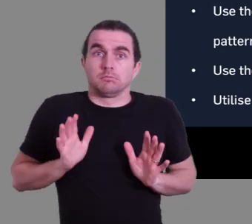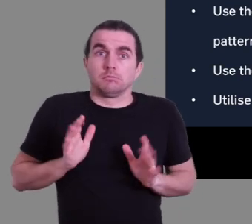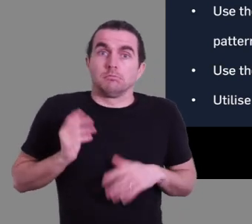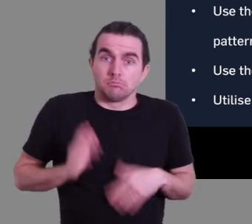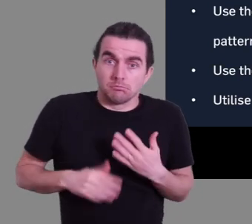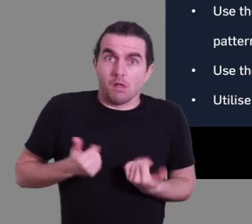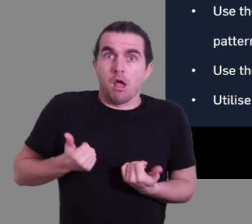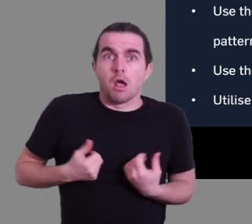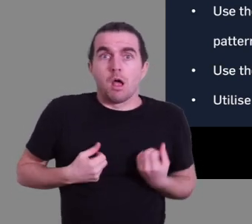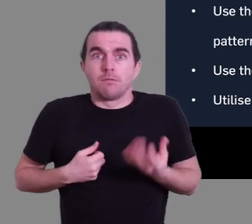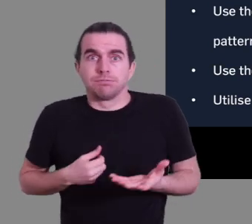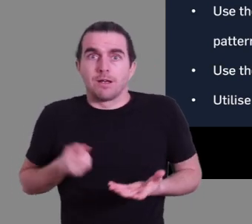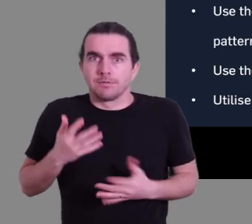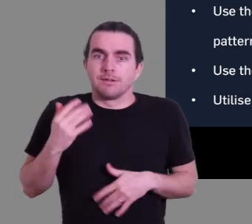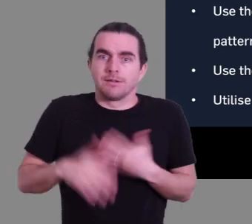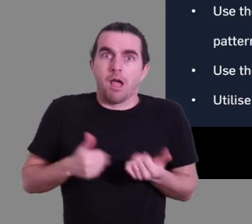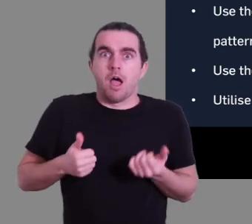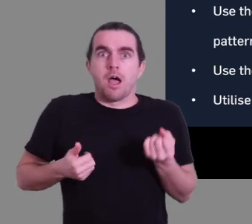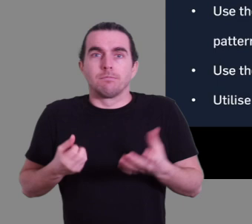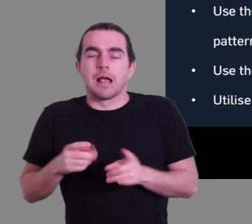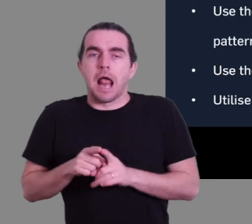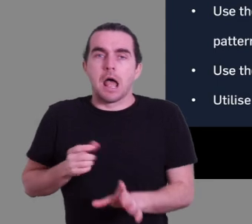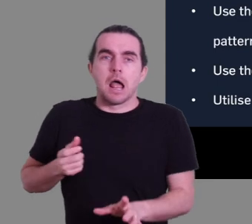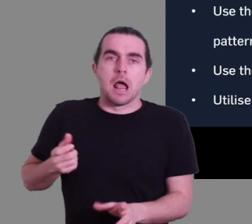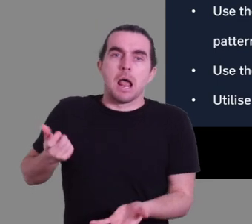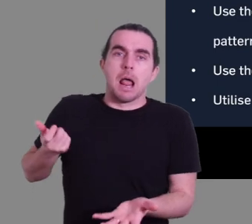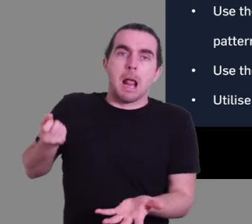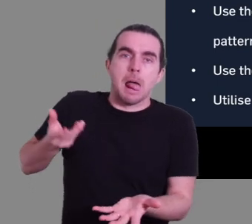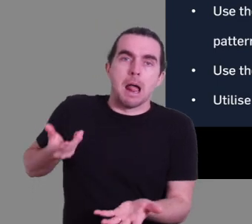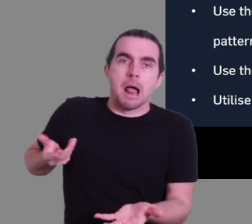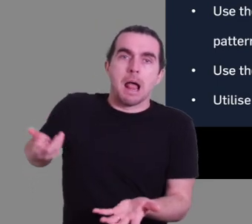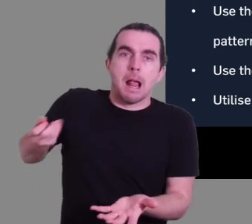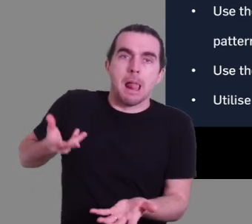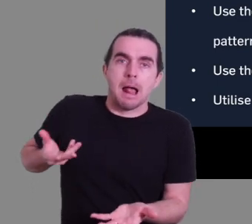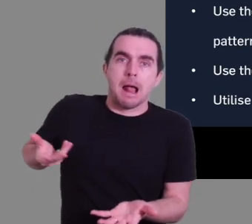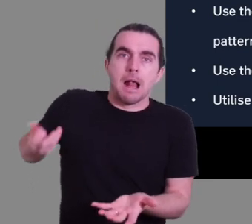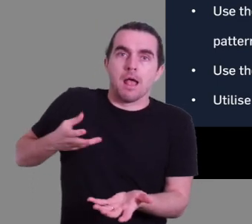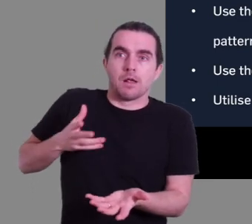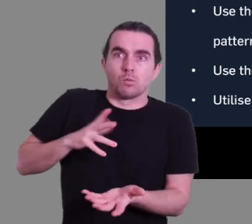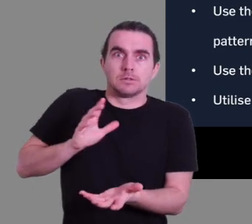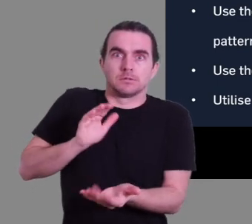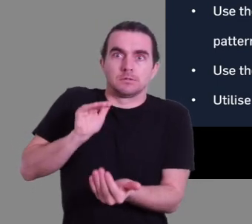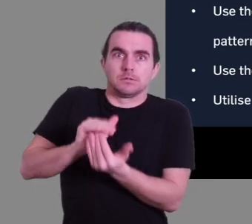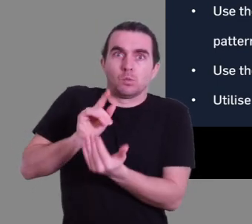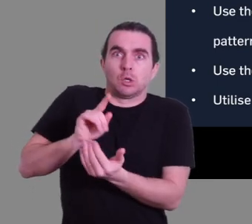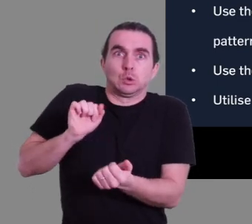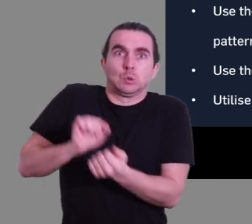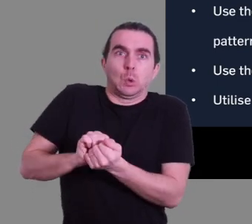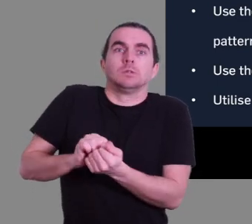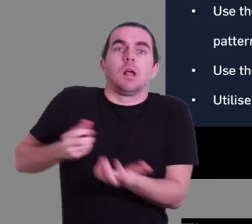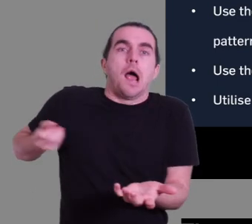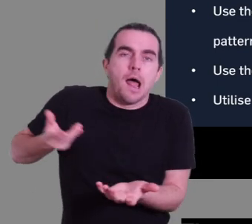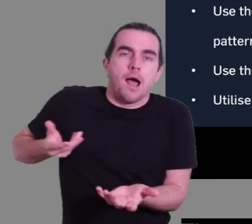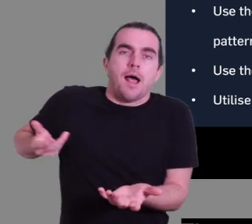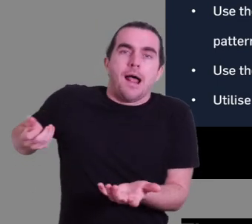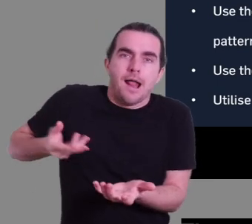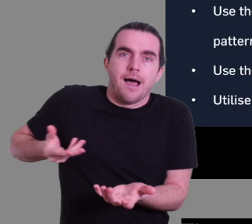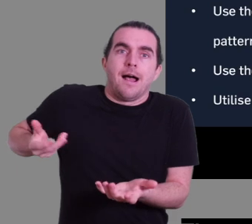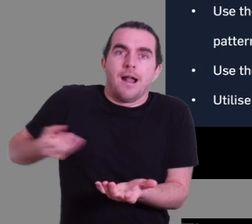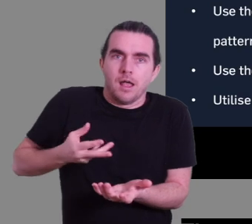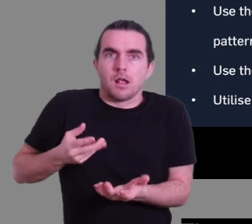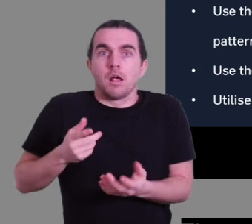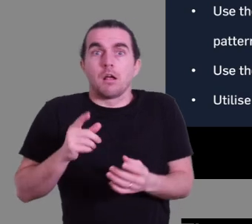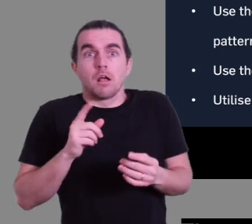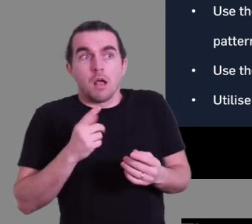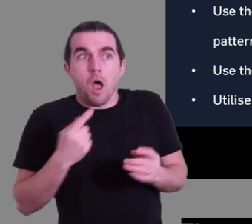because it's far too much. Yeah. You have to drip feed in what's relevant to them, then what's relevant to